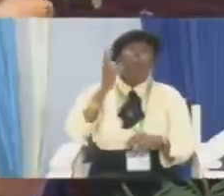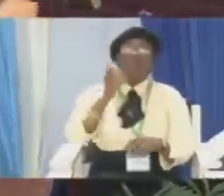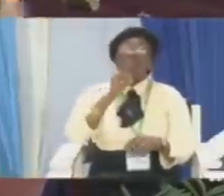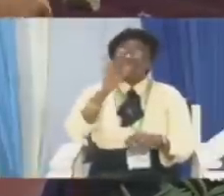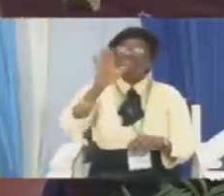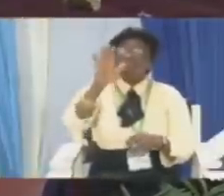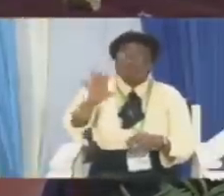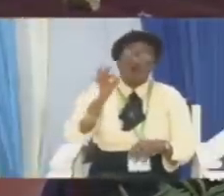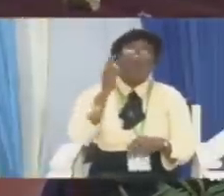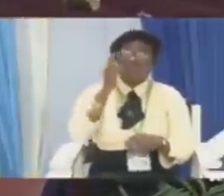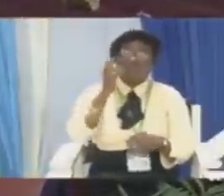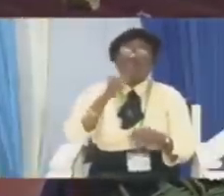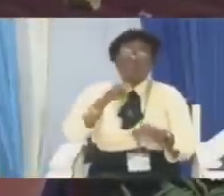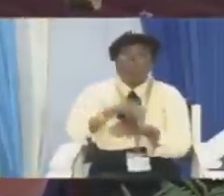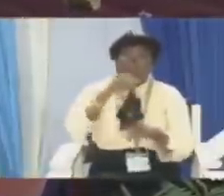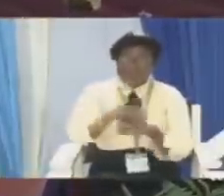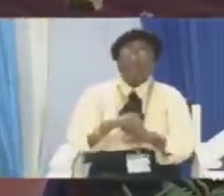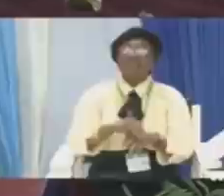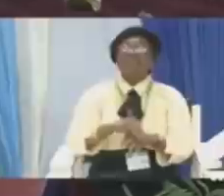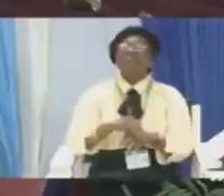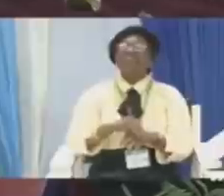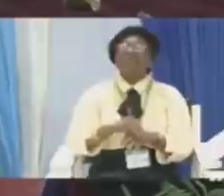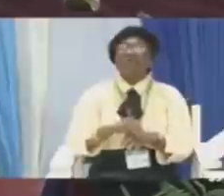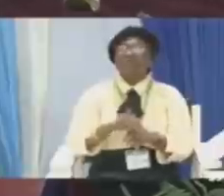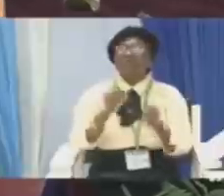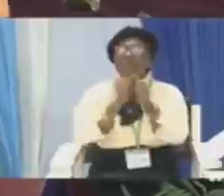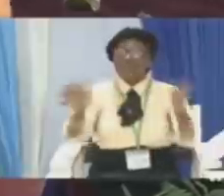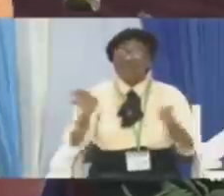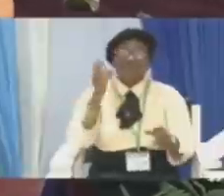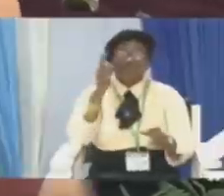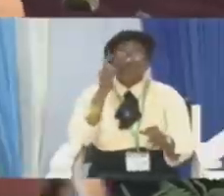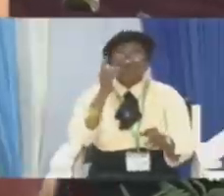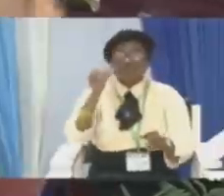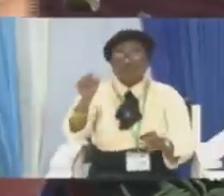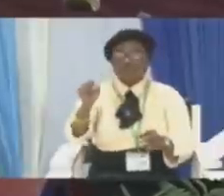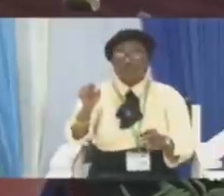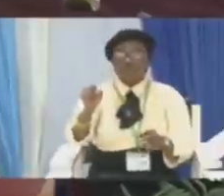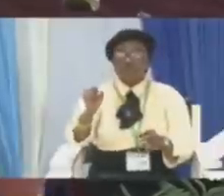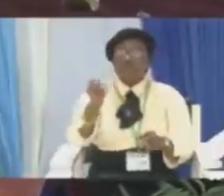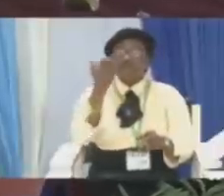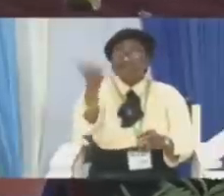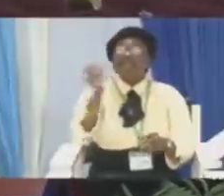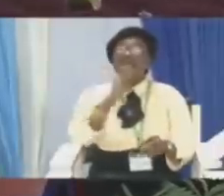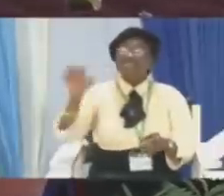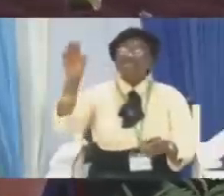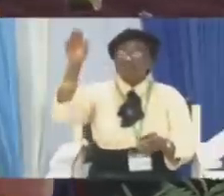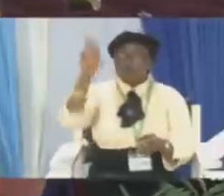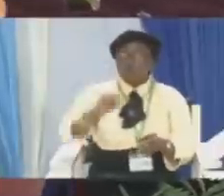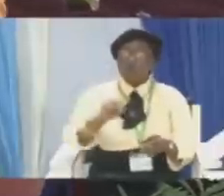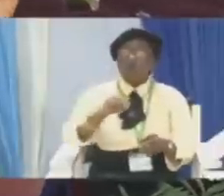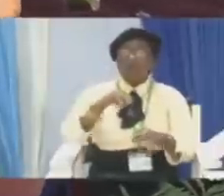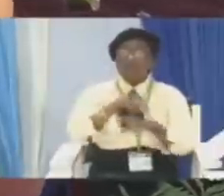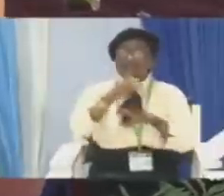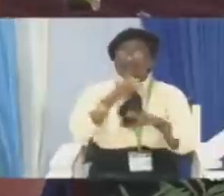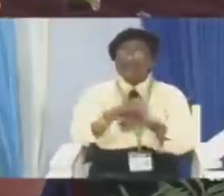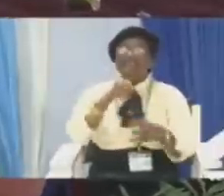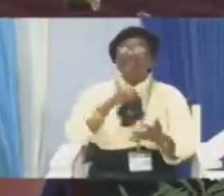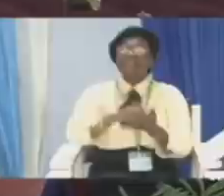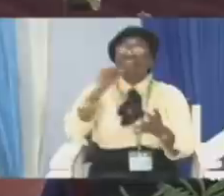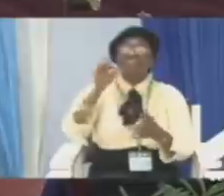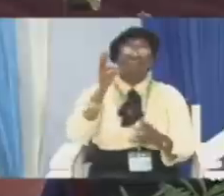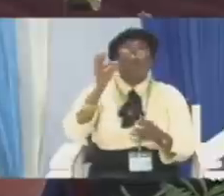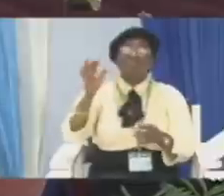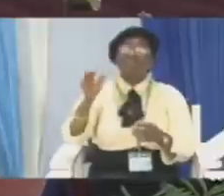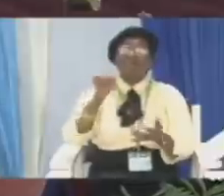message. Your fruit is your message. Without fruits, there is no message. It is fruit